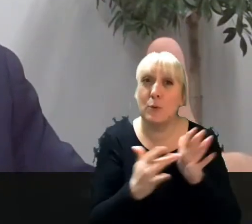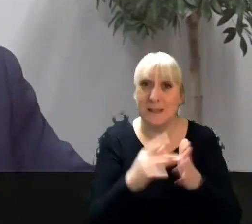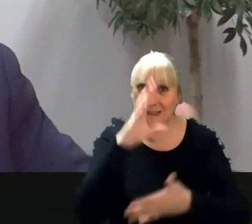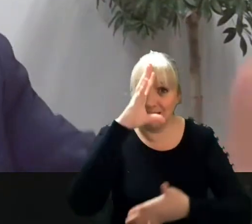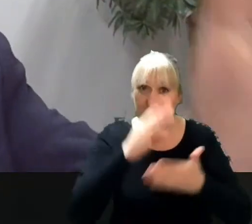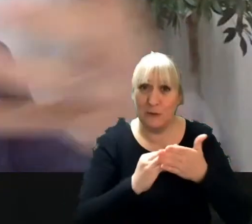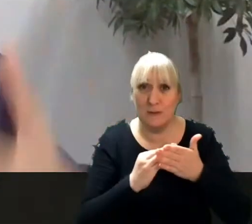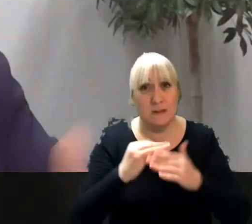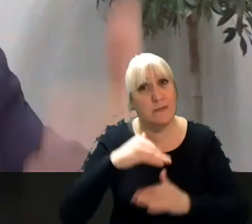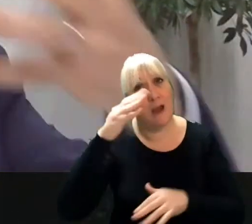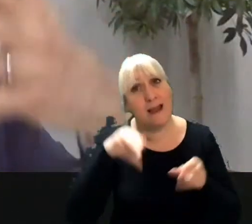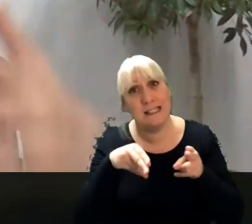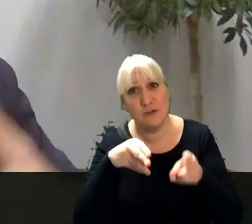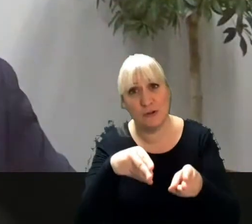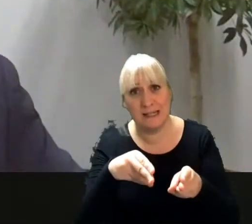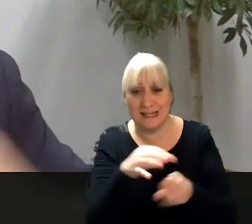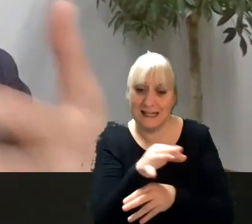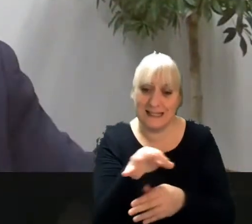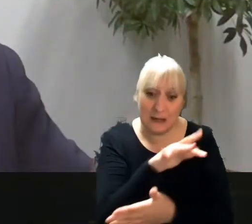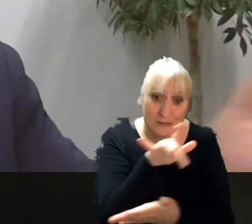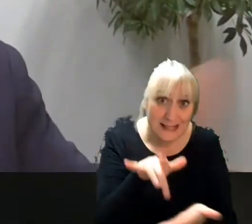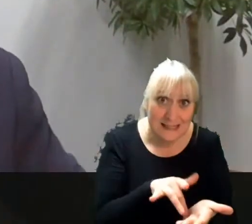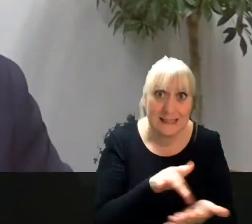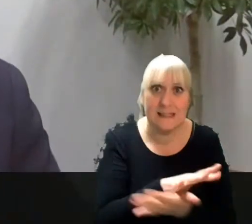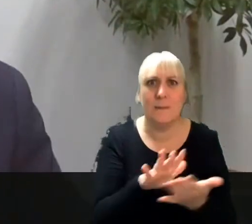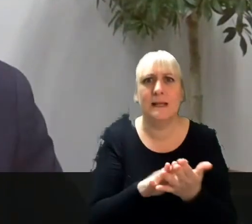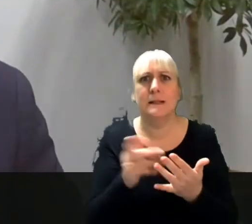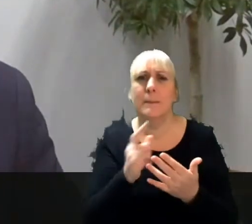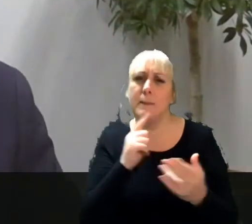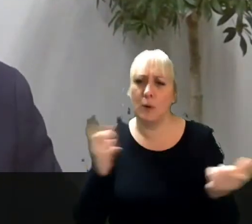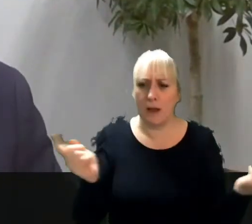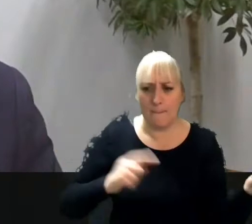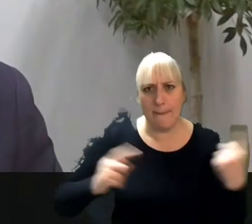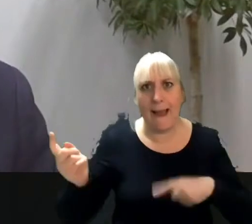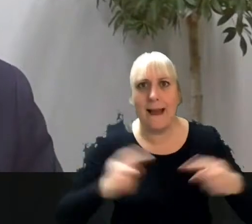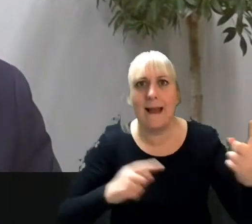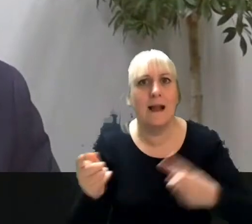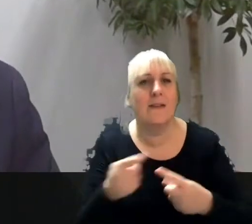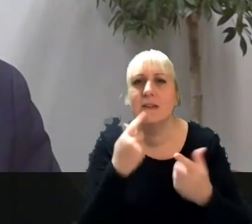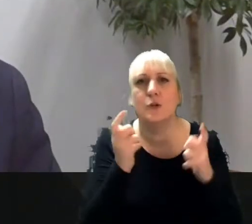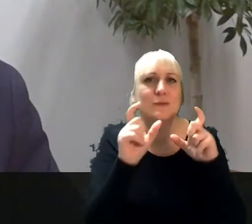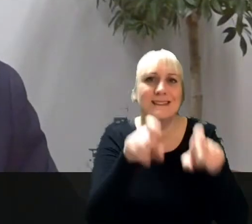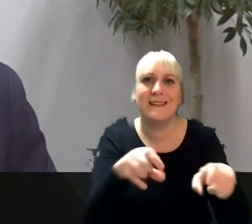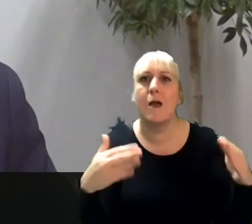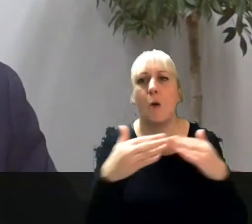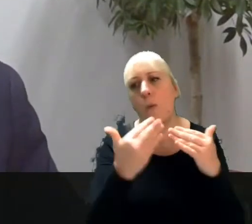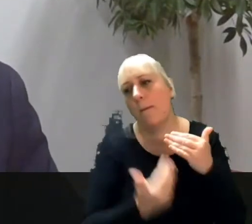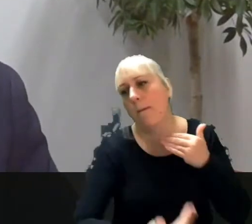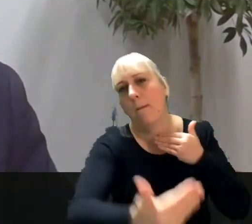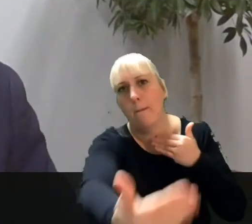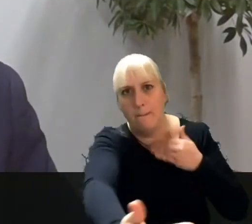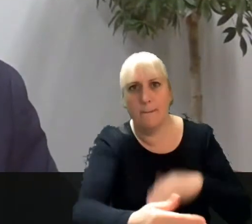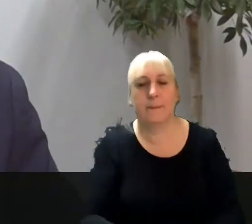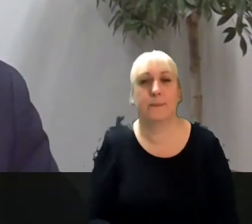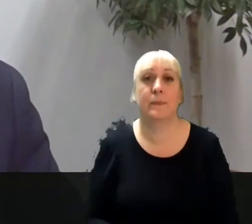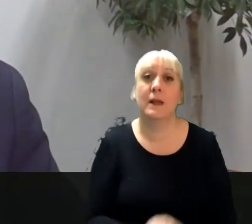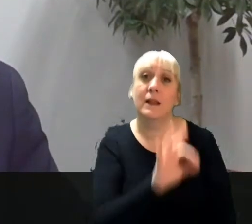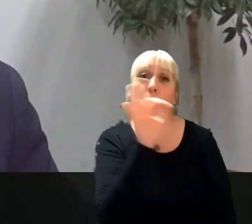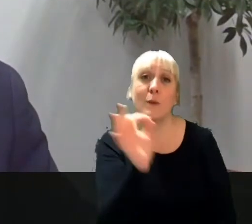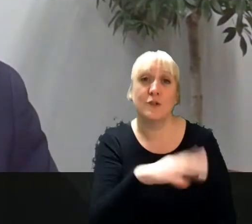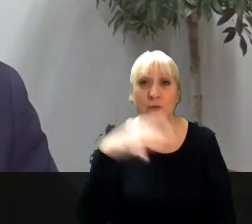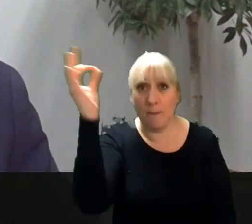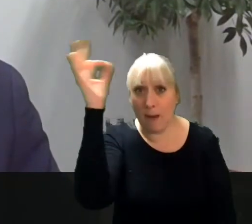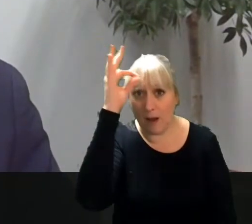centres is one that leads to people coming back rather than people staying at home. It's really, really important. And the question from Barnett is a really important question. We've seen